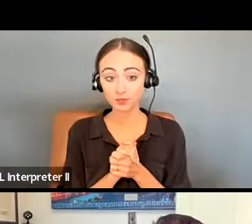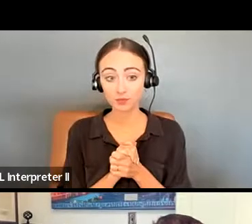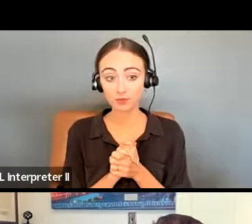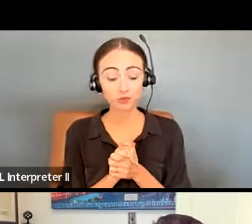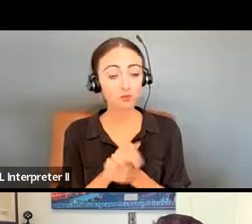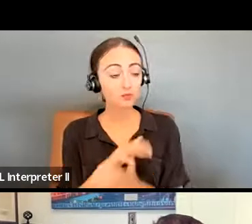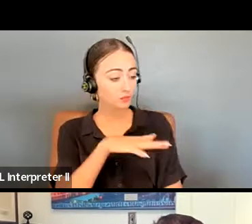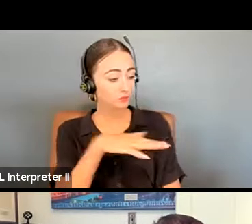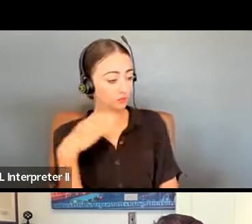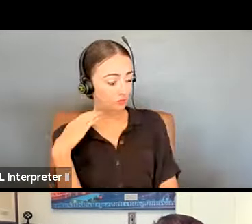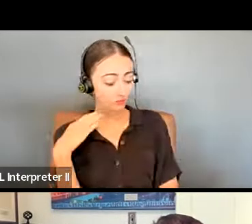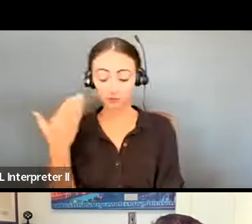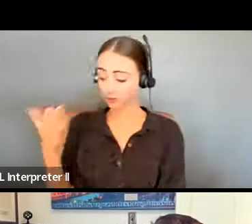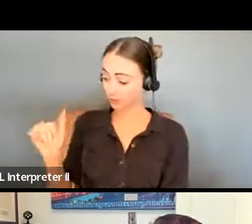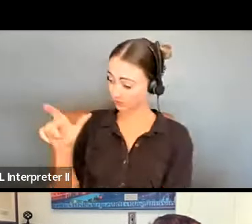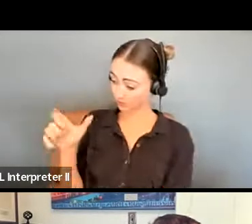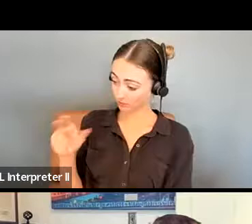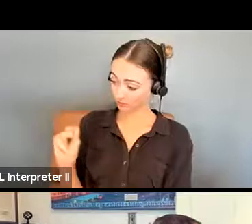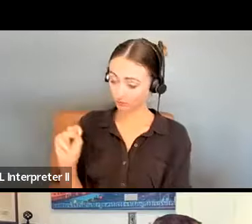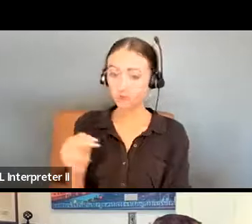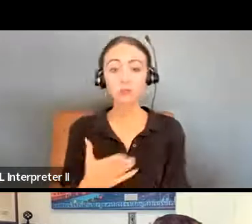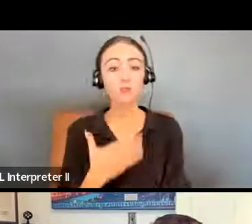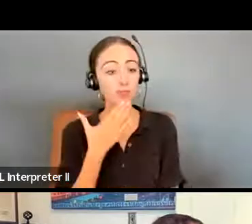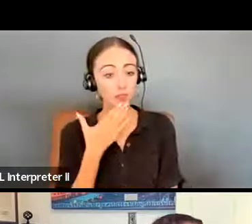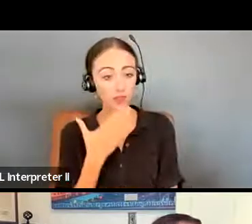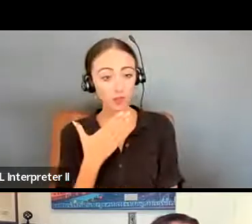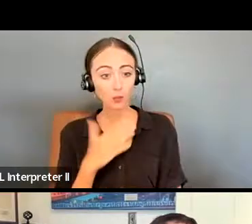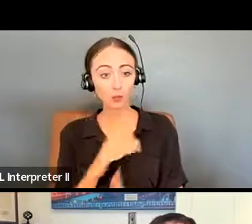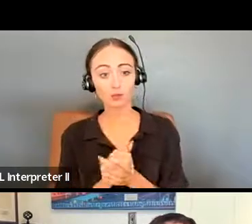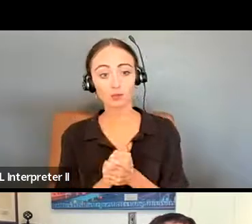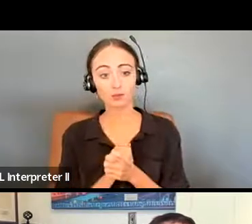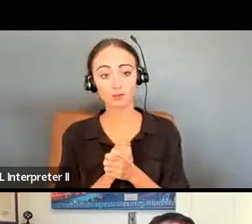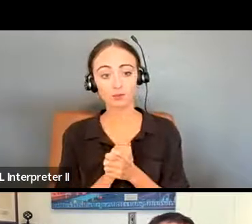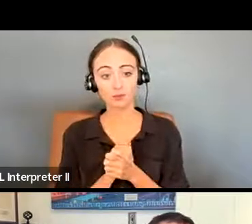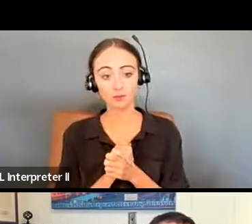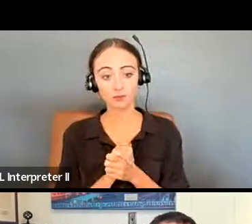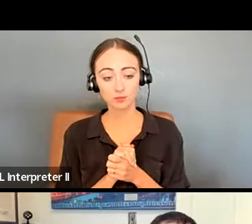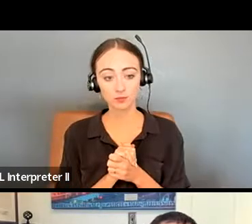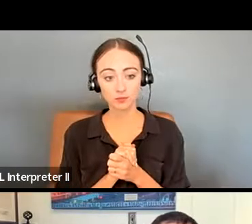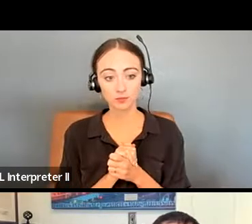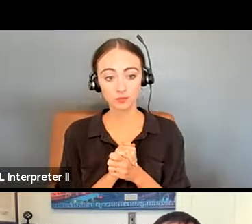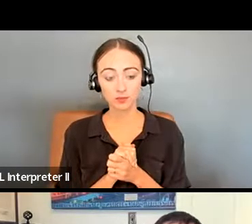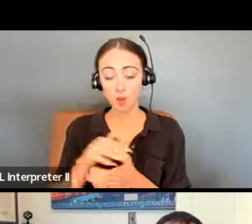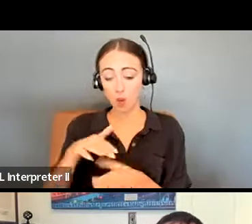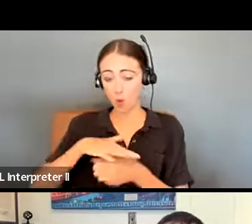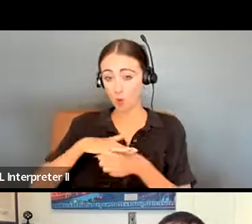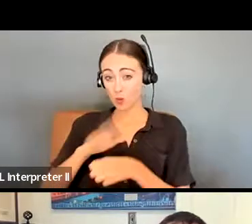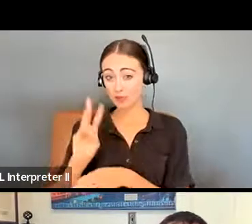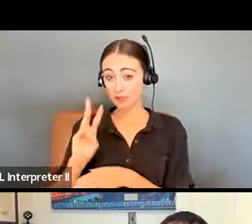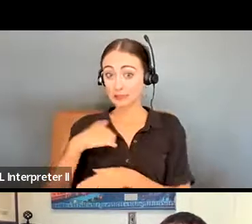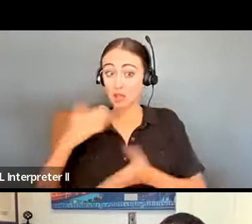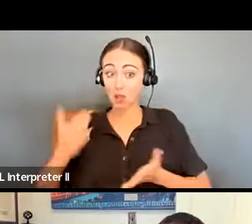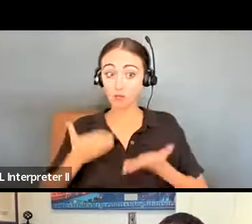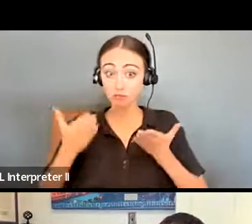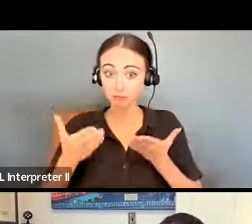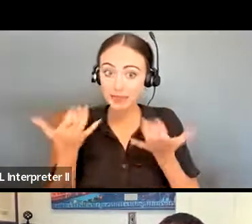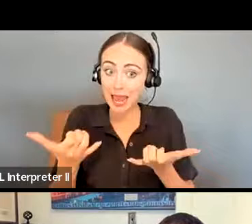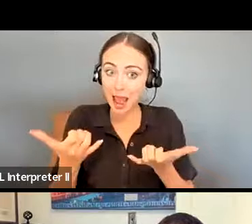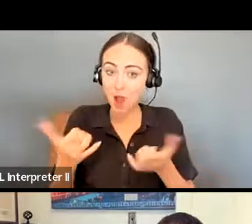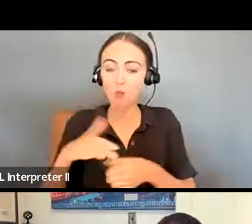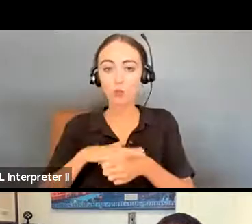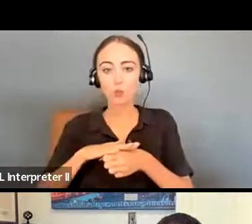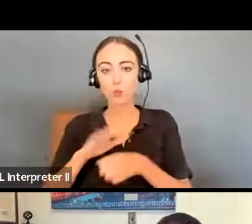Chairman. Mr. Allen. Thank you. Well, it was in Ward 6 when I introduced it, but now it's in Ward